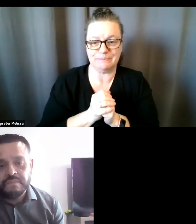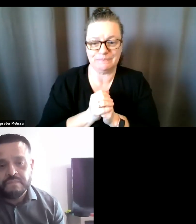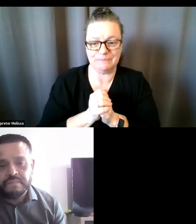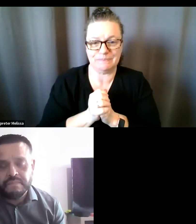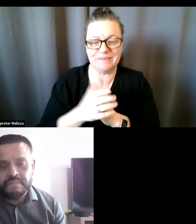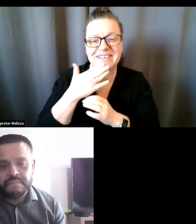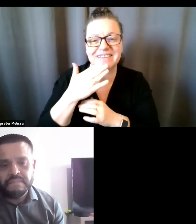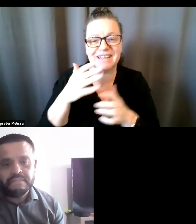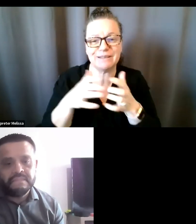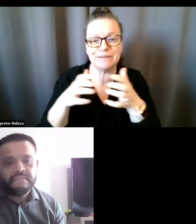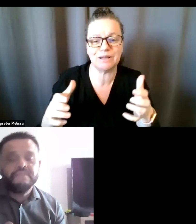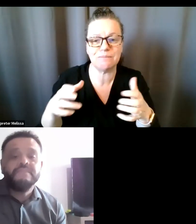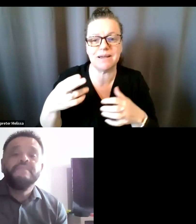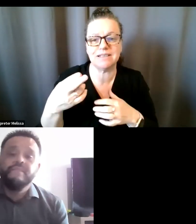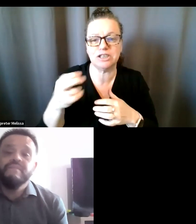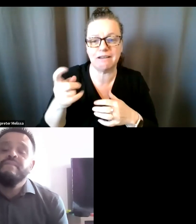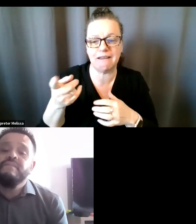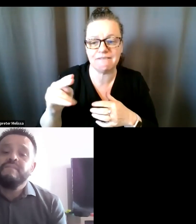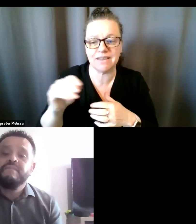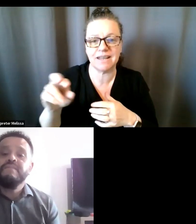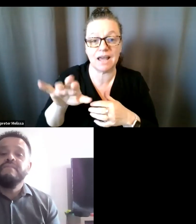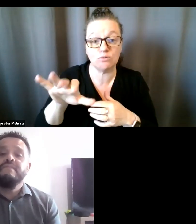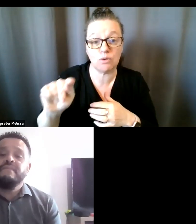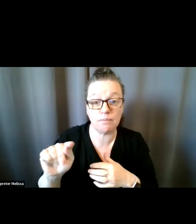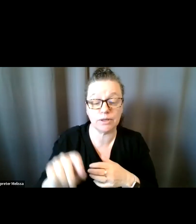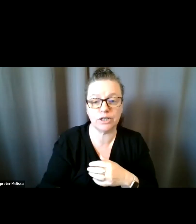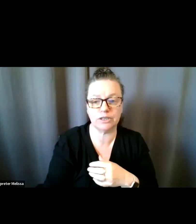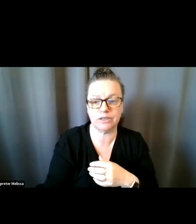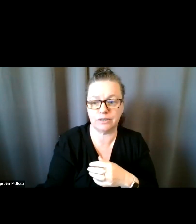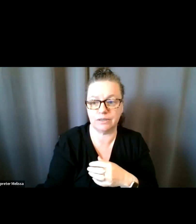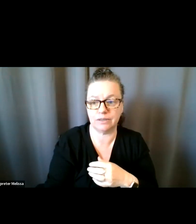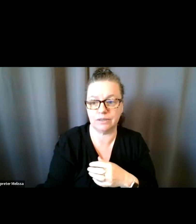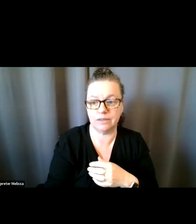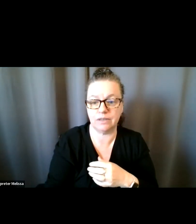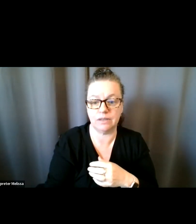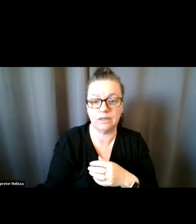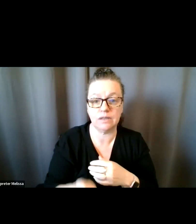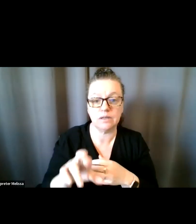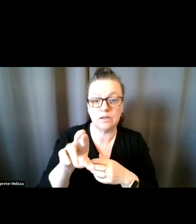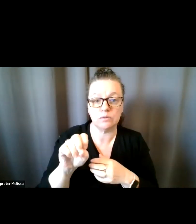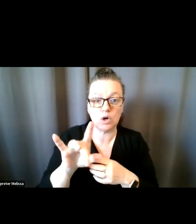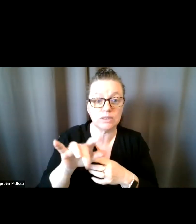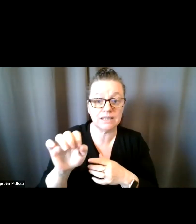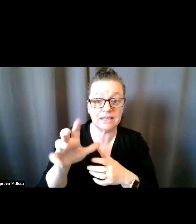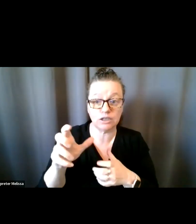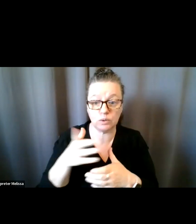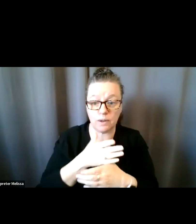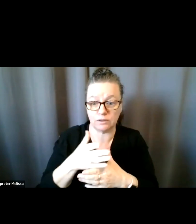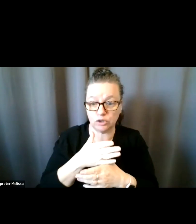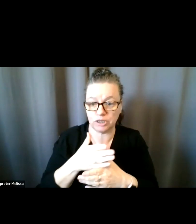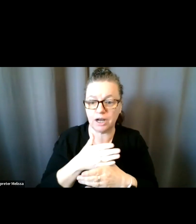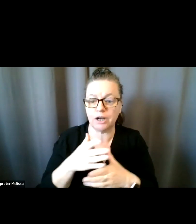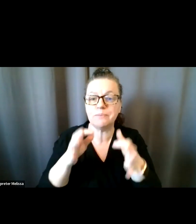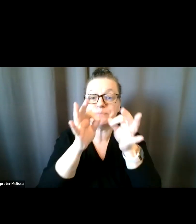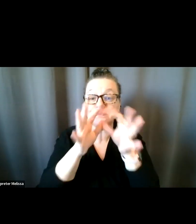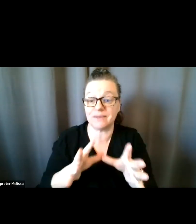Thank you so much, Heaven and Robert. Rosalie, would you like to share a few thoughts? Yes, yeah, I was having some